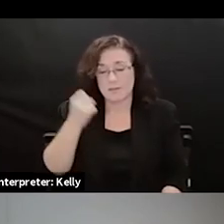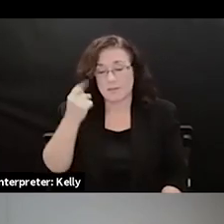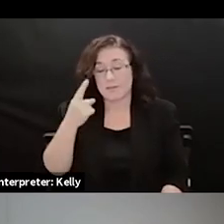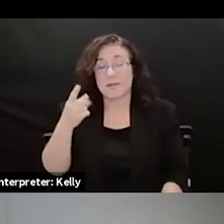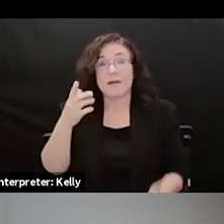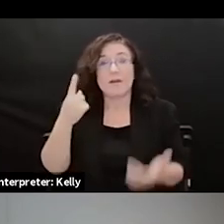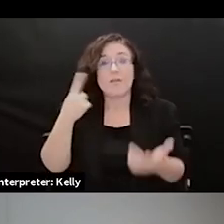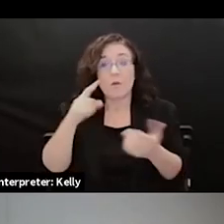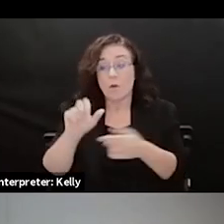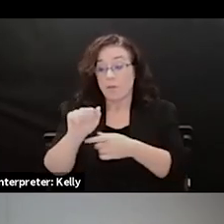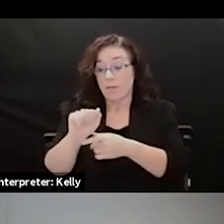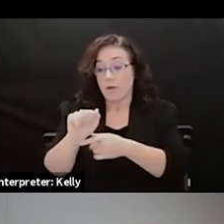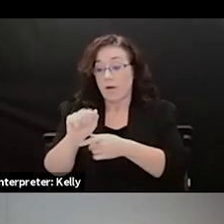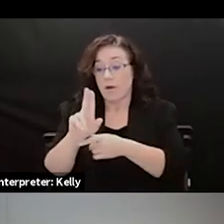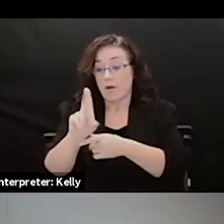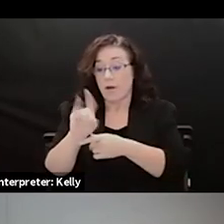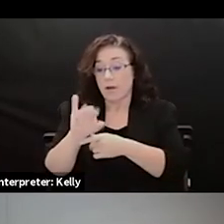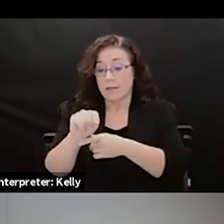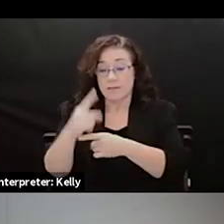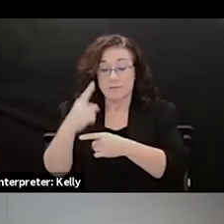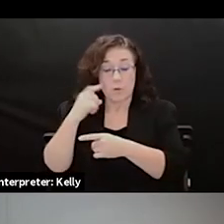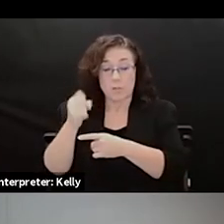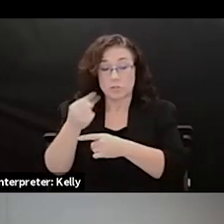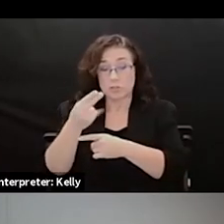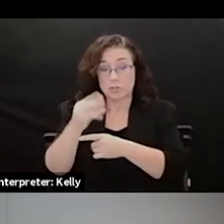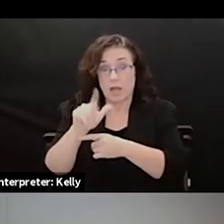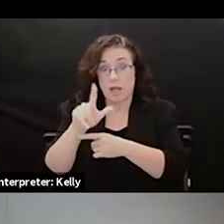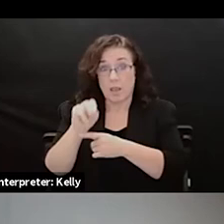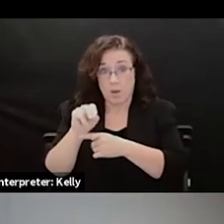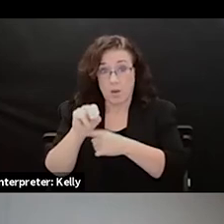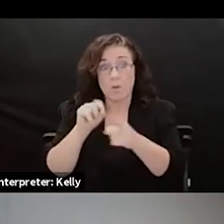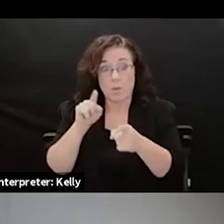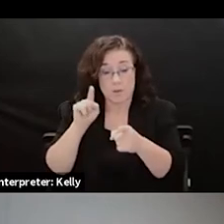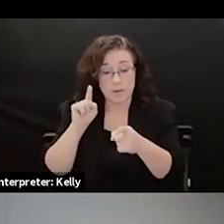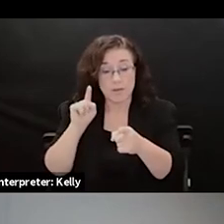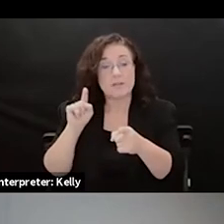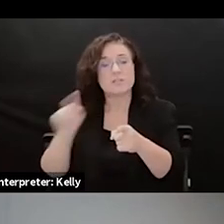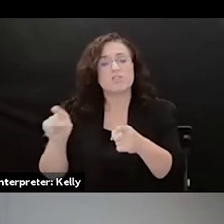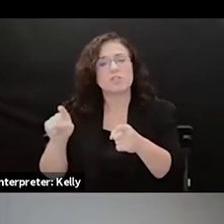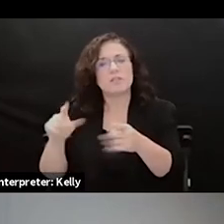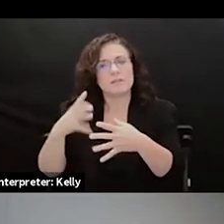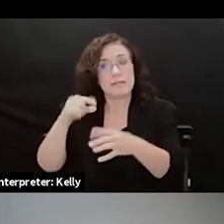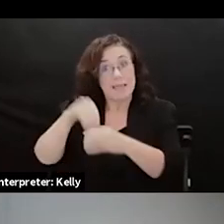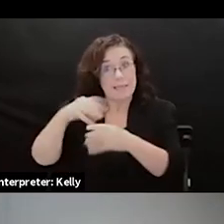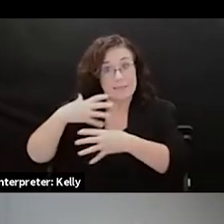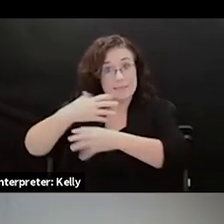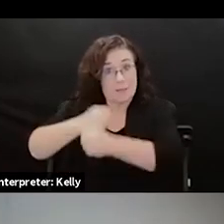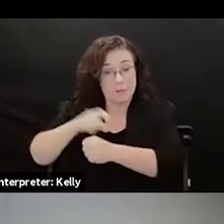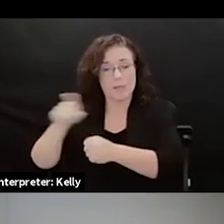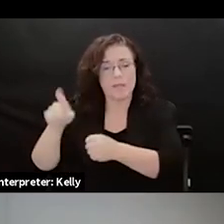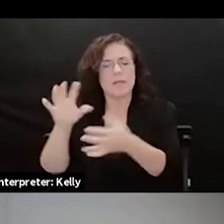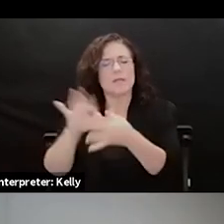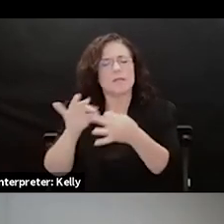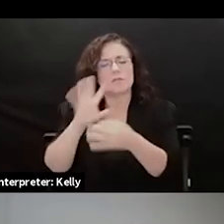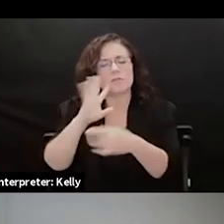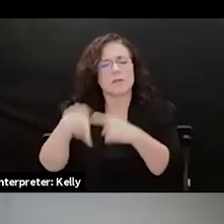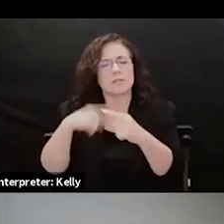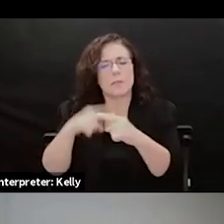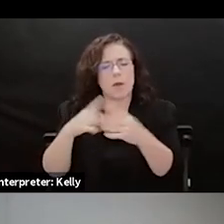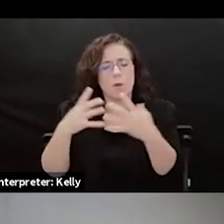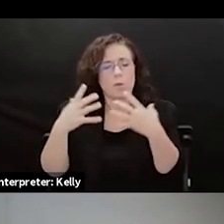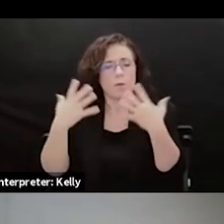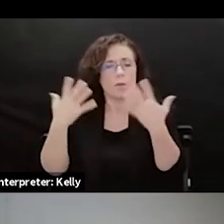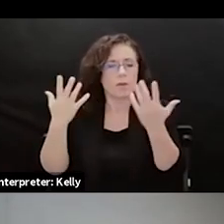to see is here in your summary it talks about the observations than what you recommend but it's not asking for the